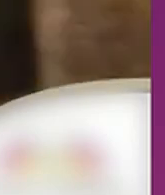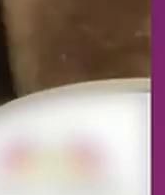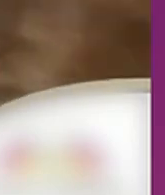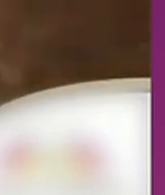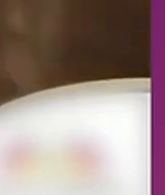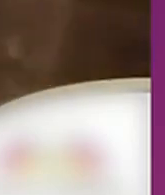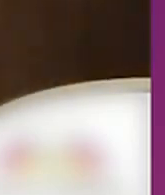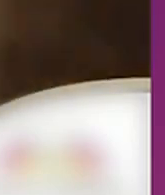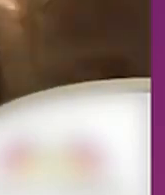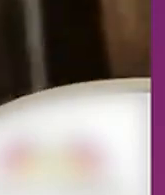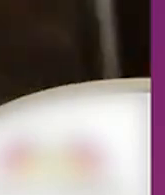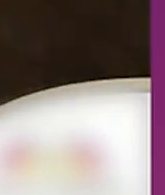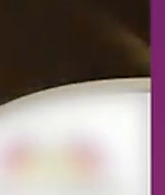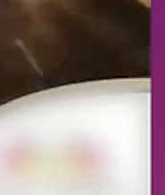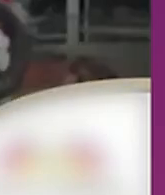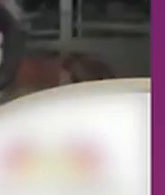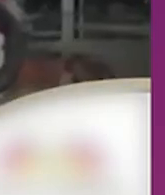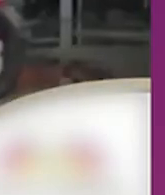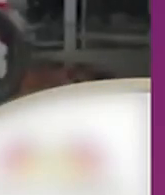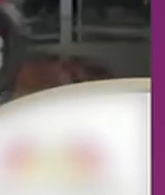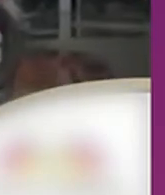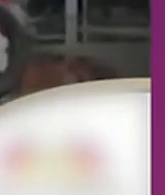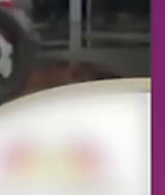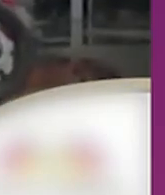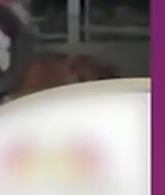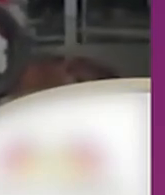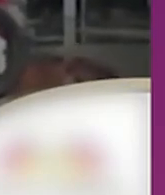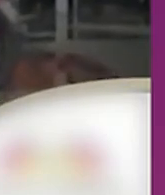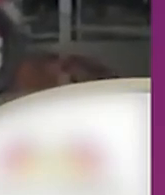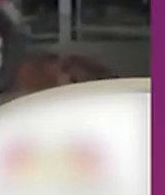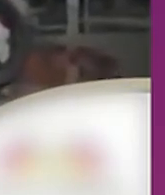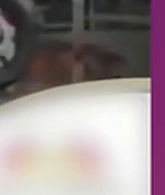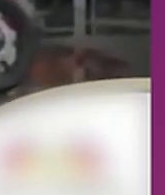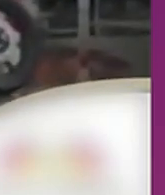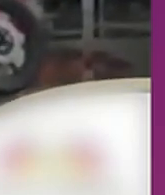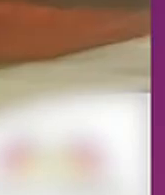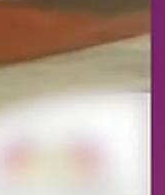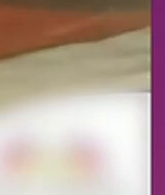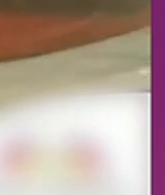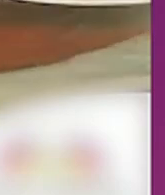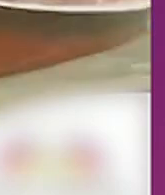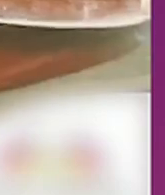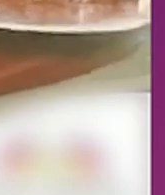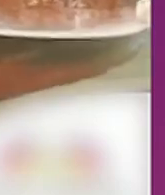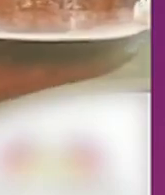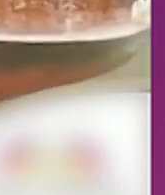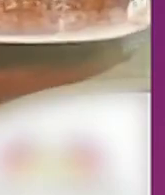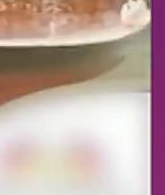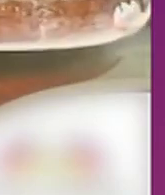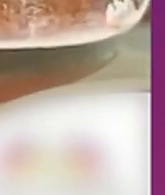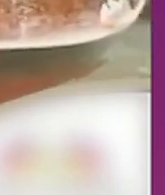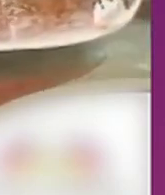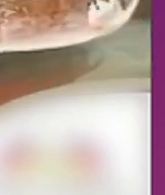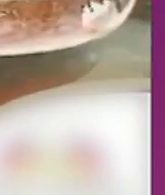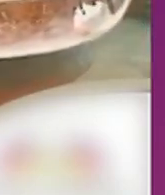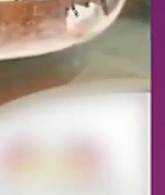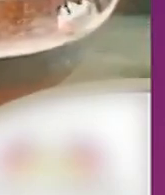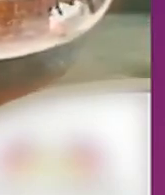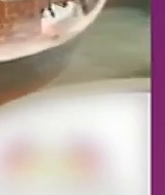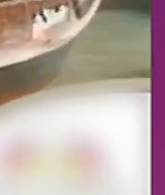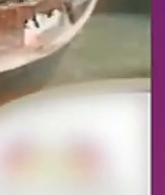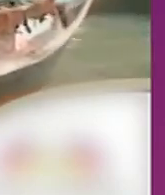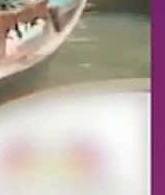It's warm and sunny today, but it's often cloudy and rainy. I'm thinking about visiting the floating market